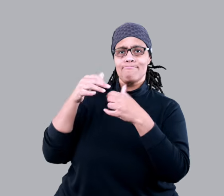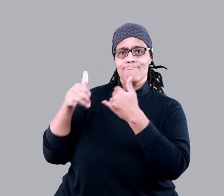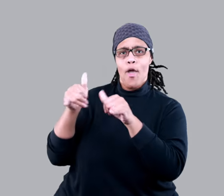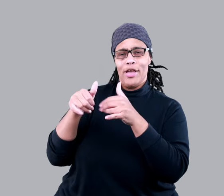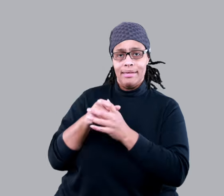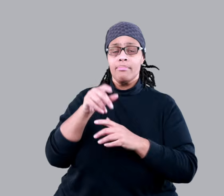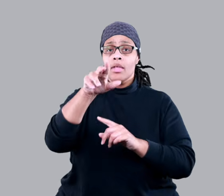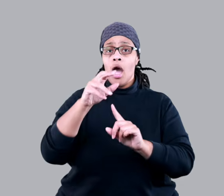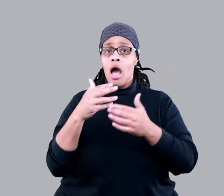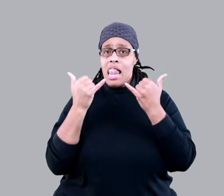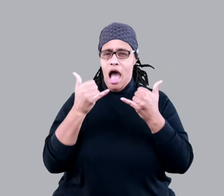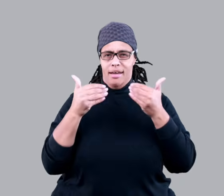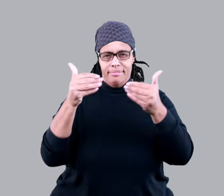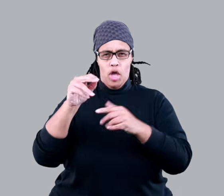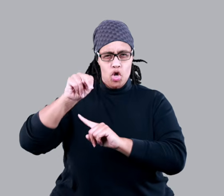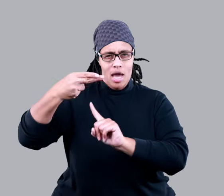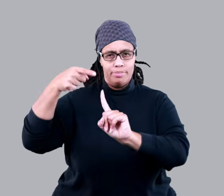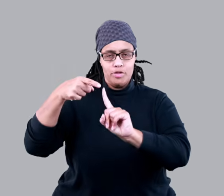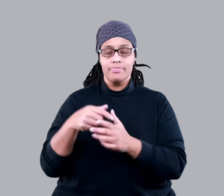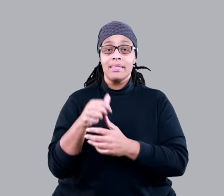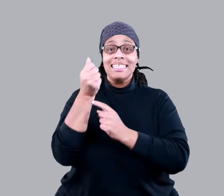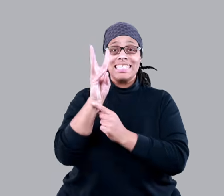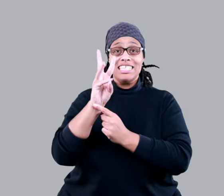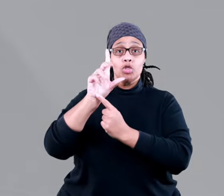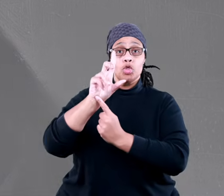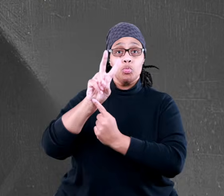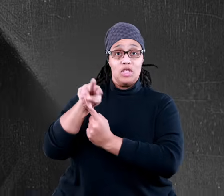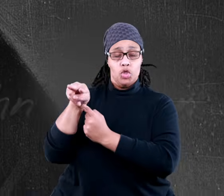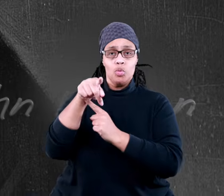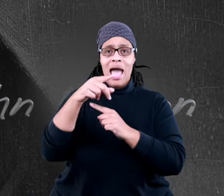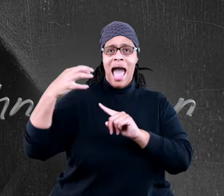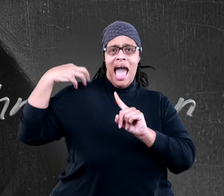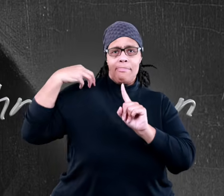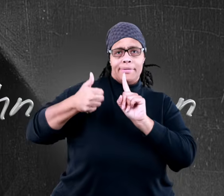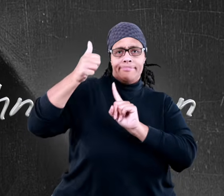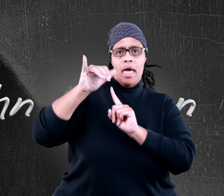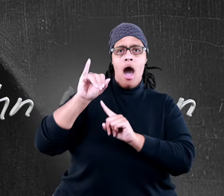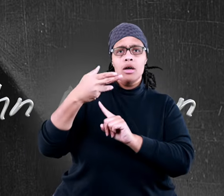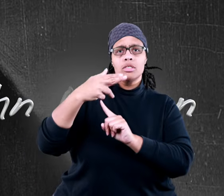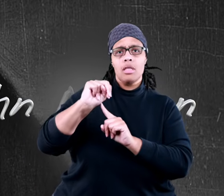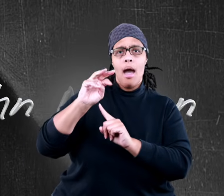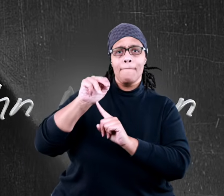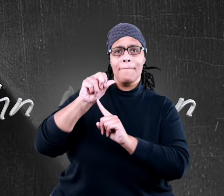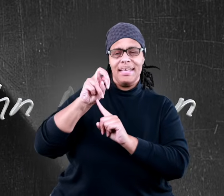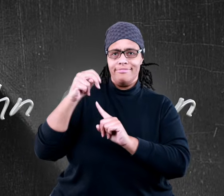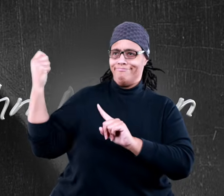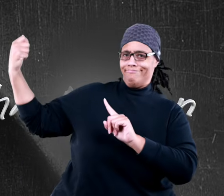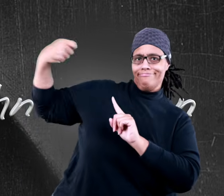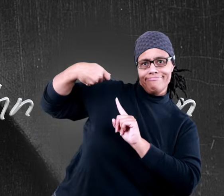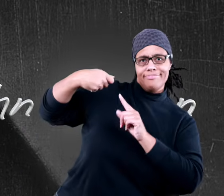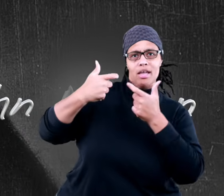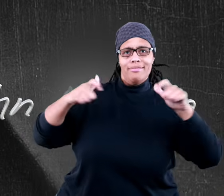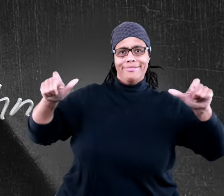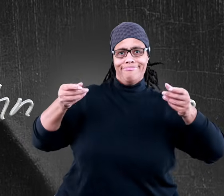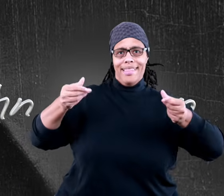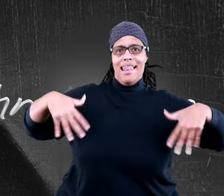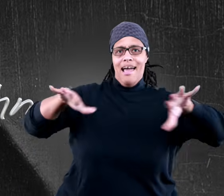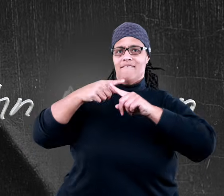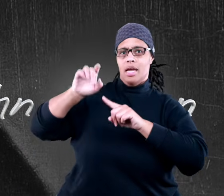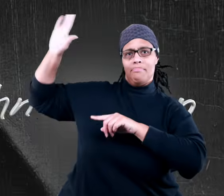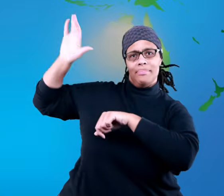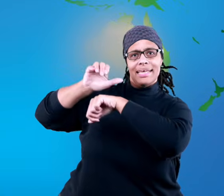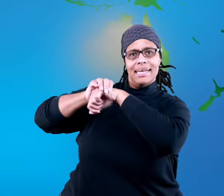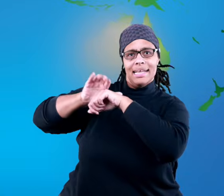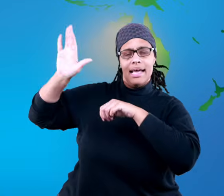On to New Hampshire. In about 1622, Captain John Mason was given a land grant from the Council of New